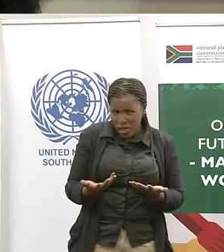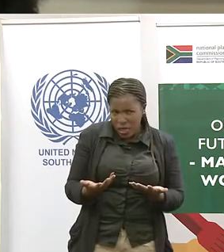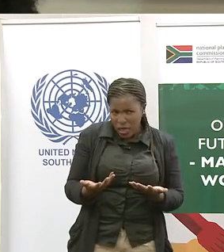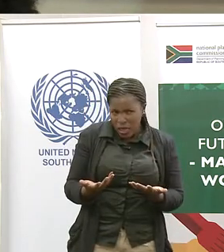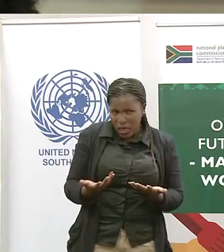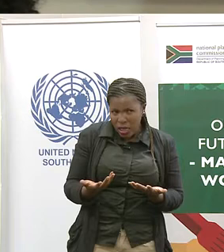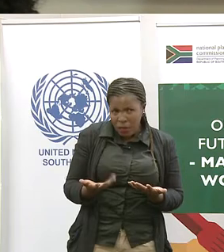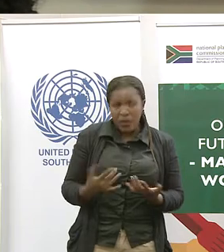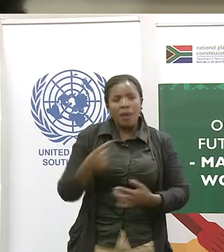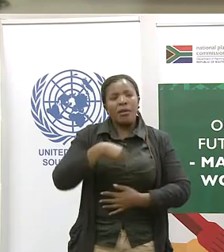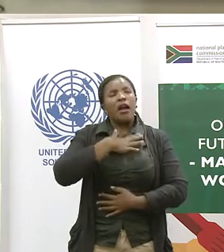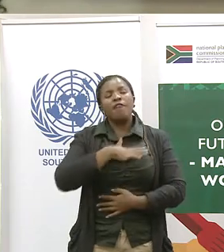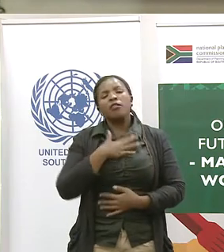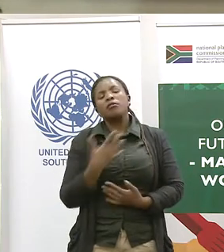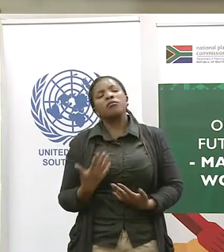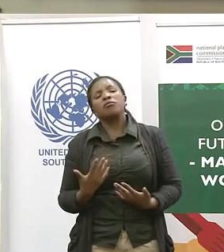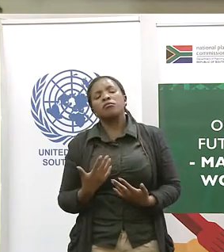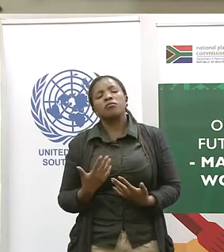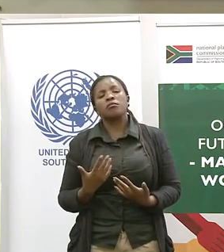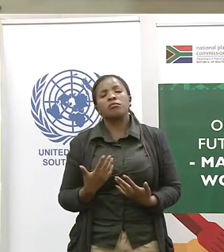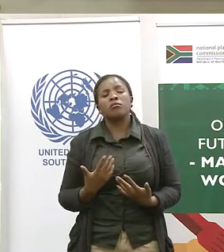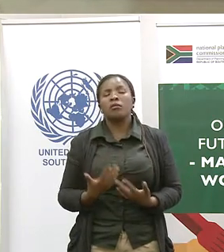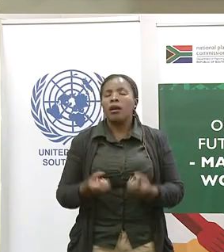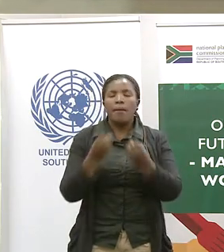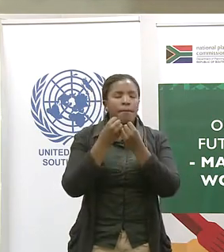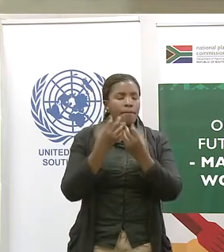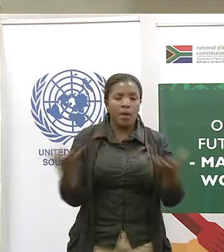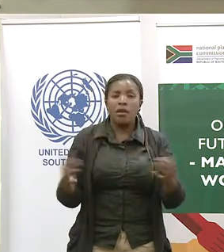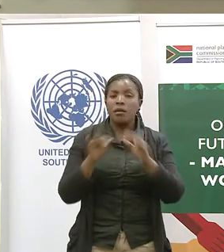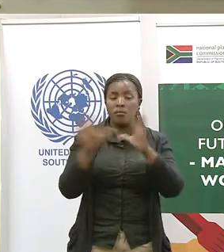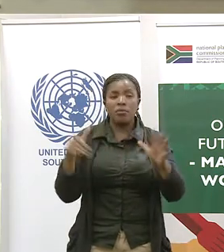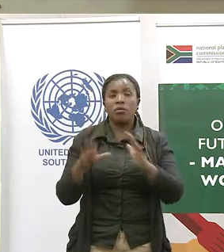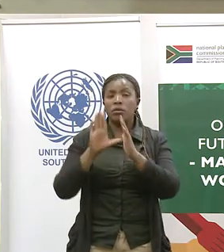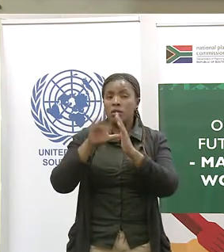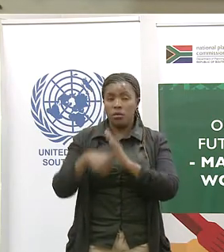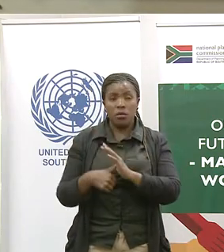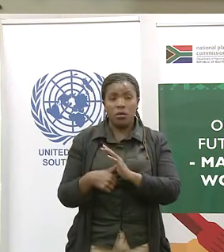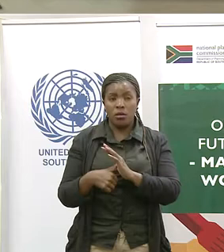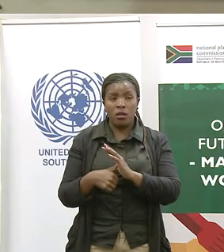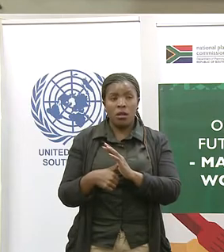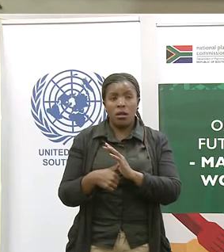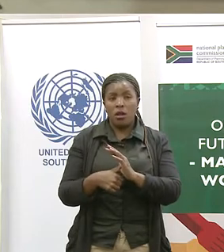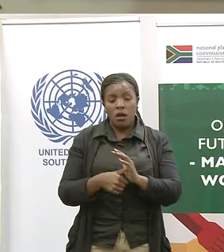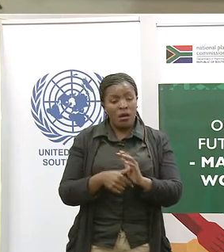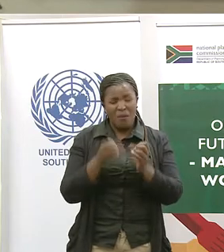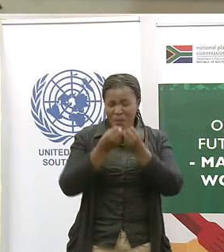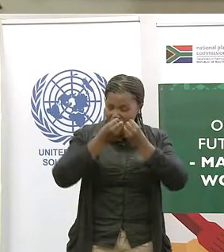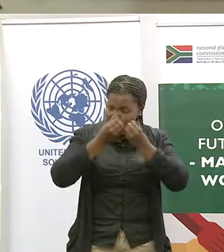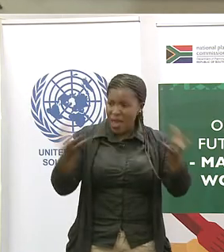disability, the millions of them, in my view, are going to remain in exactly the same